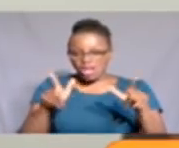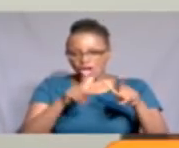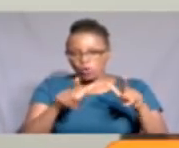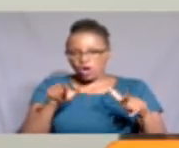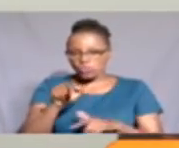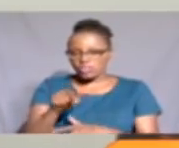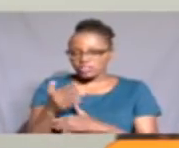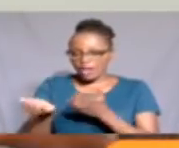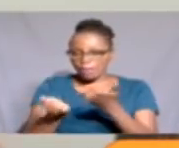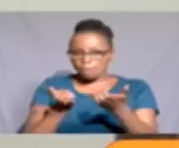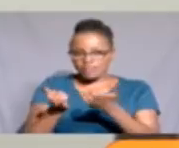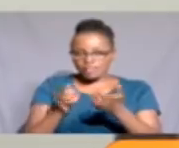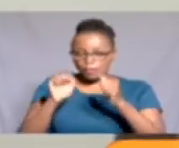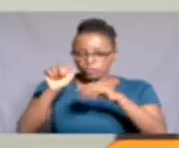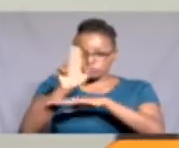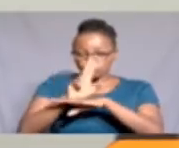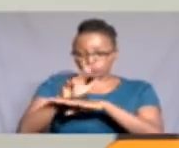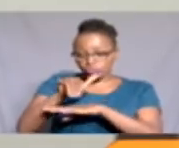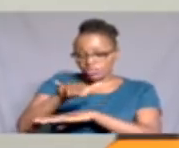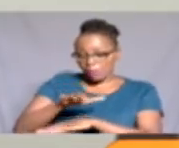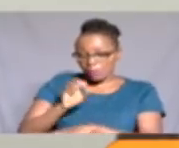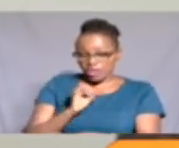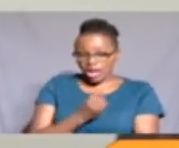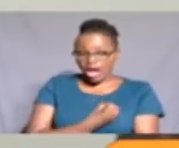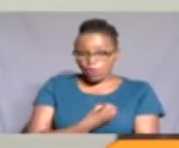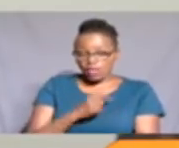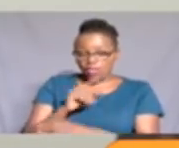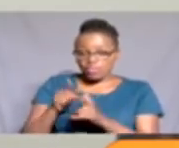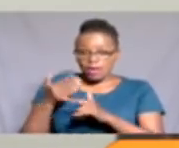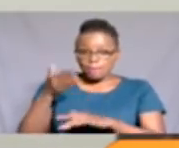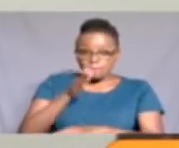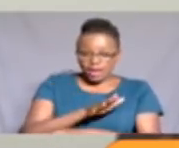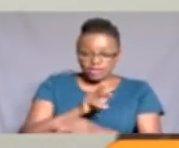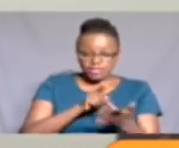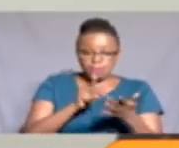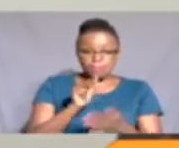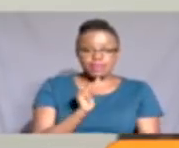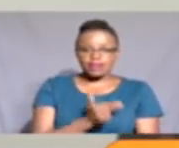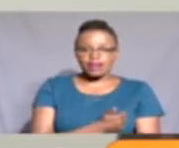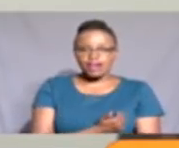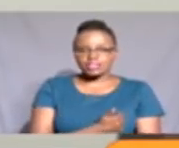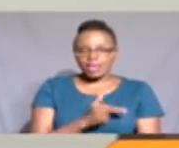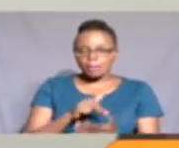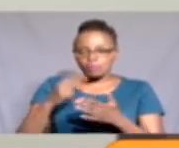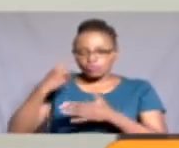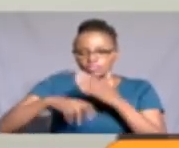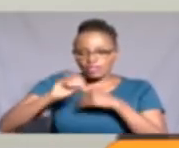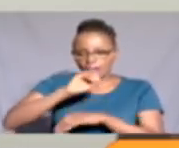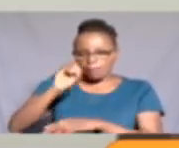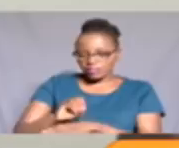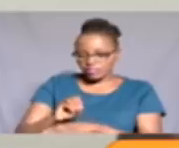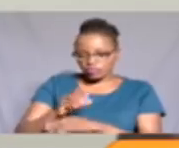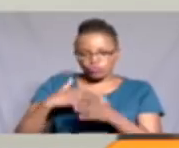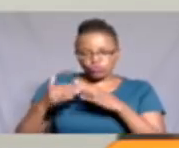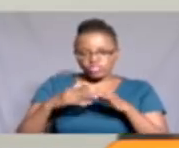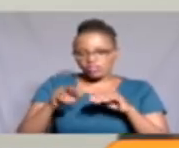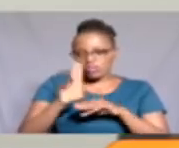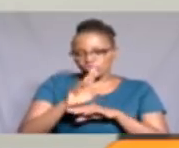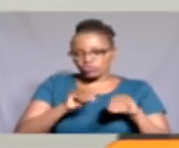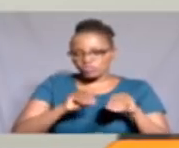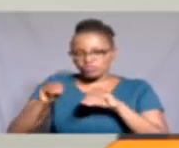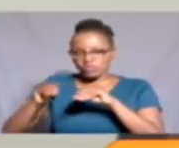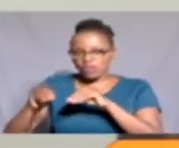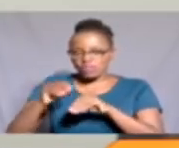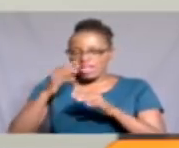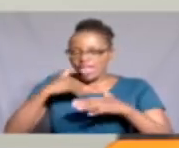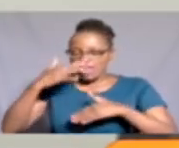these businesses can use our platform, and in return they get to pay us. So we charge a percentage of a transaction or every time